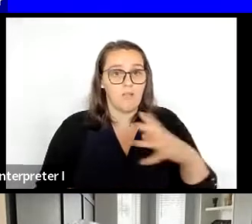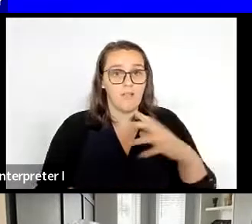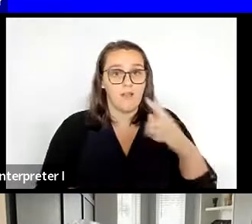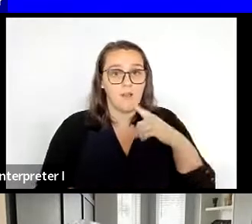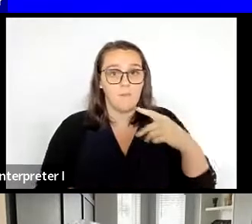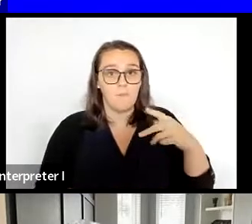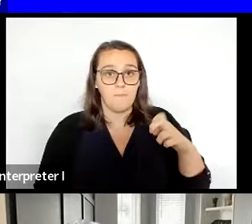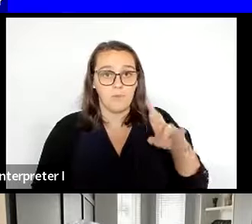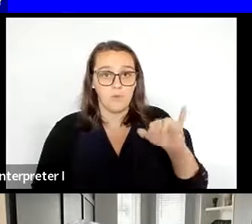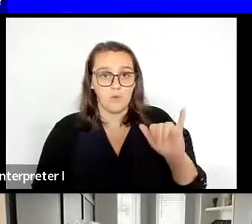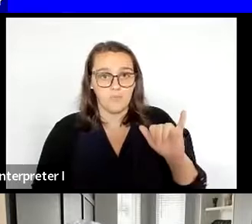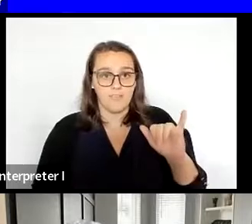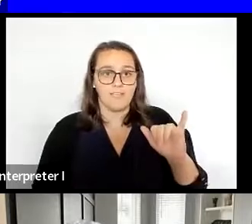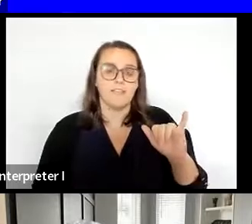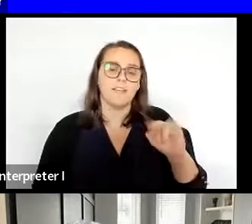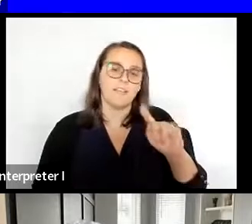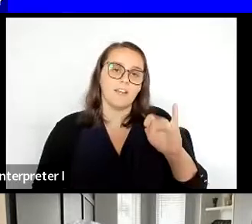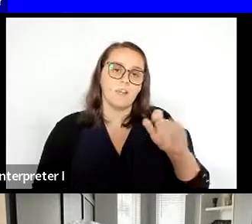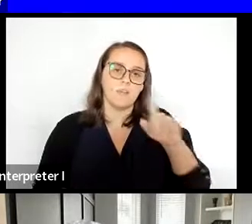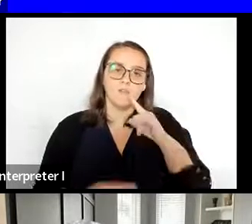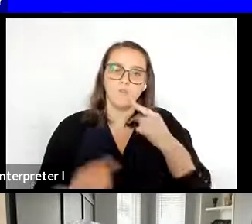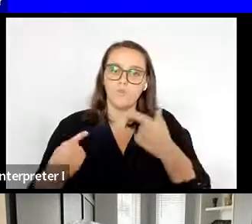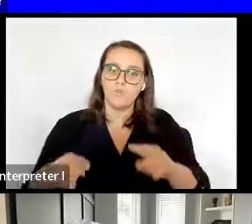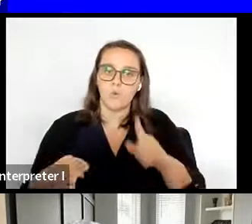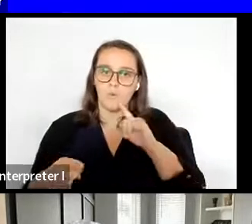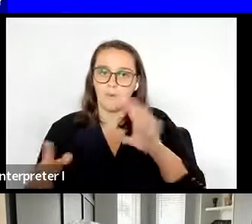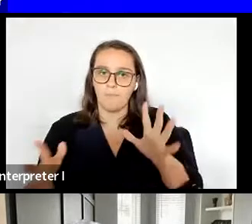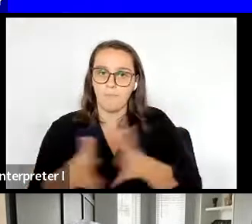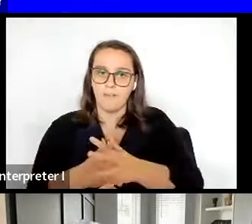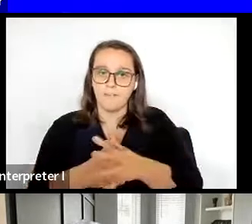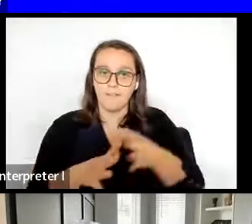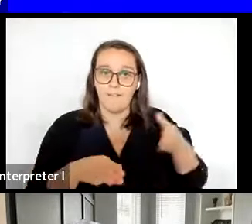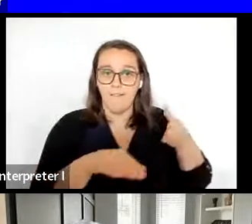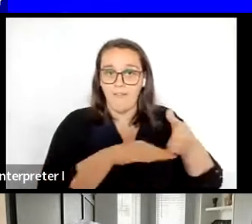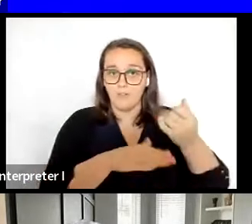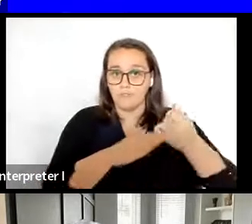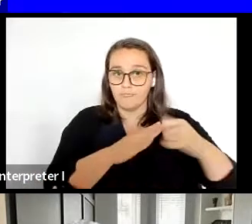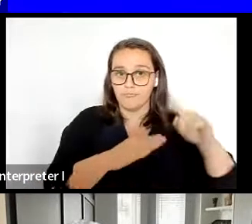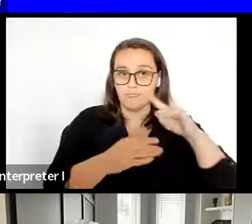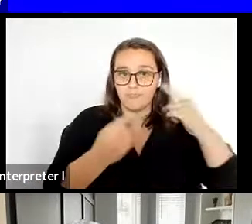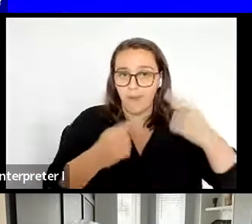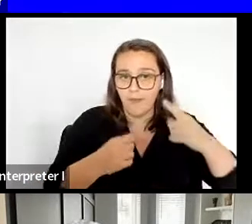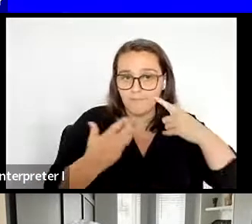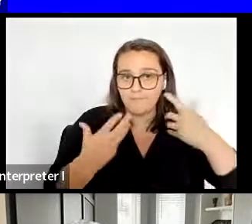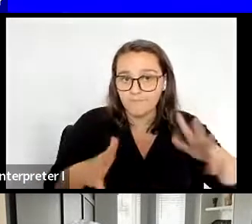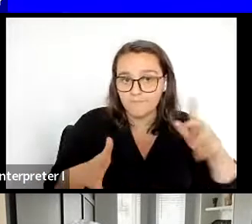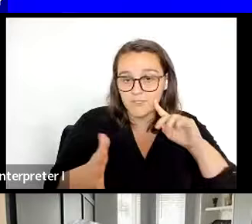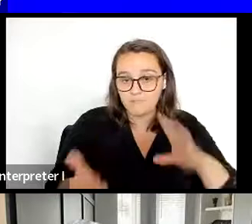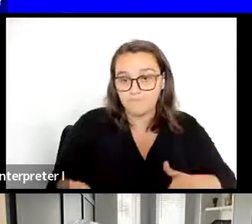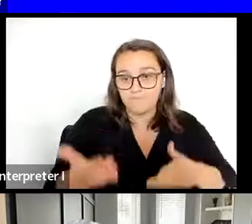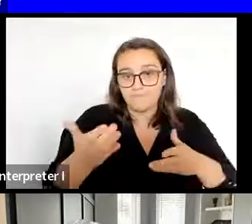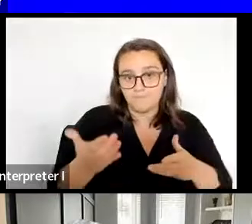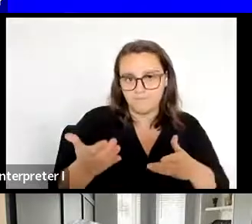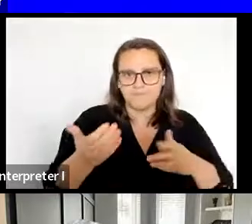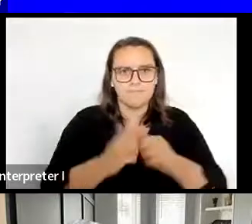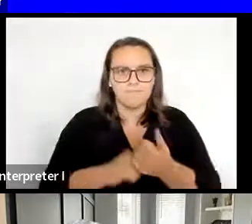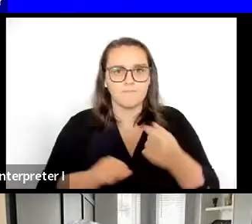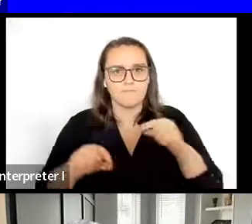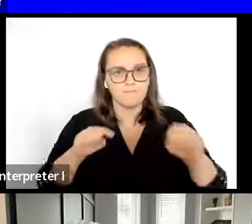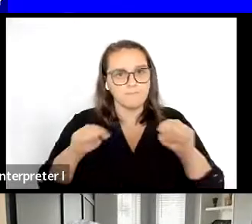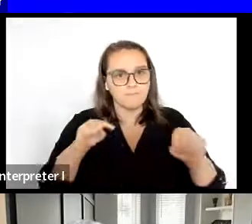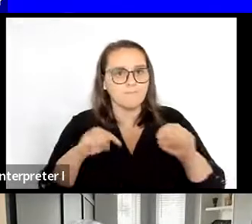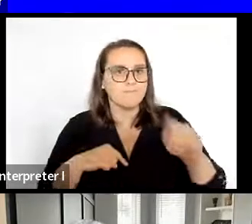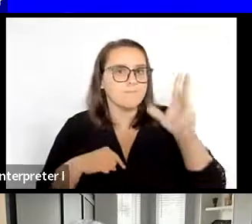Columbia. This emergency bill removes the requirement that the council, confirm certain task force members